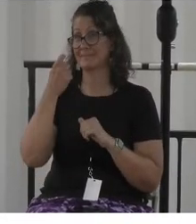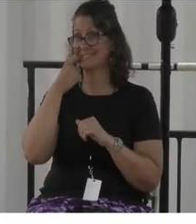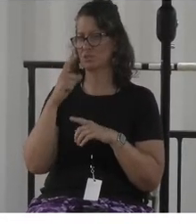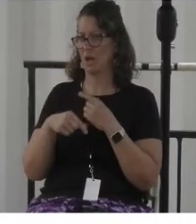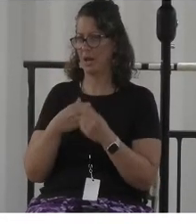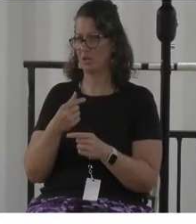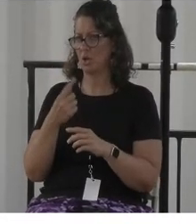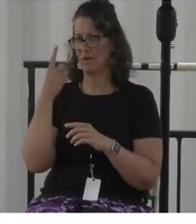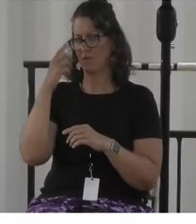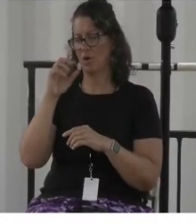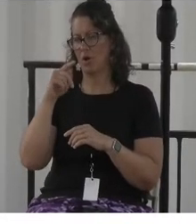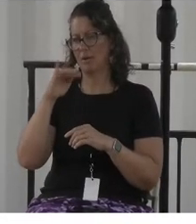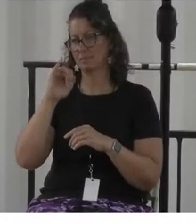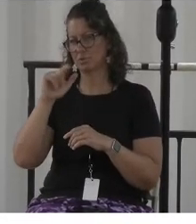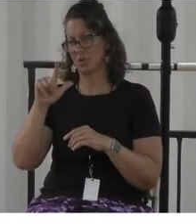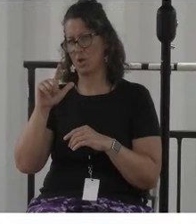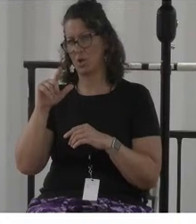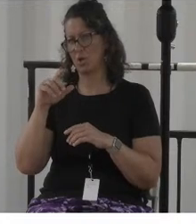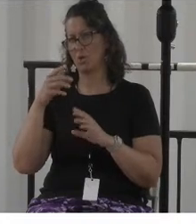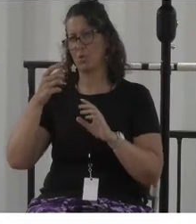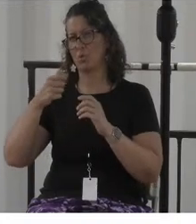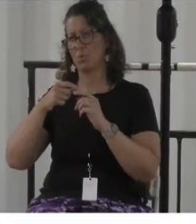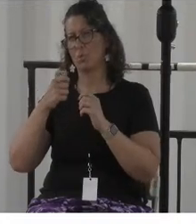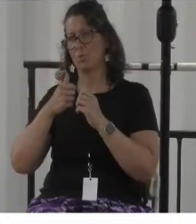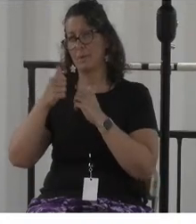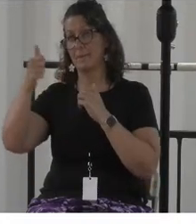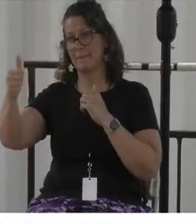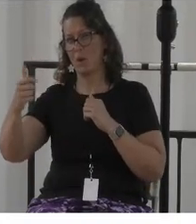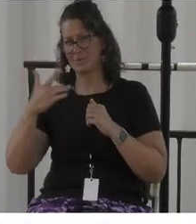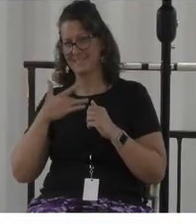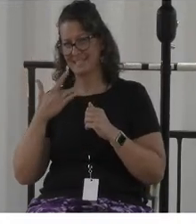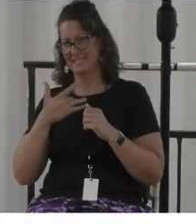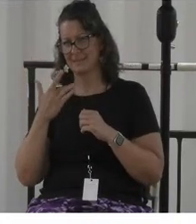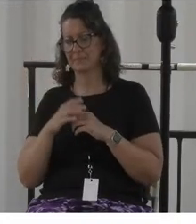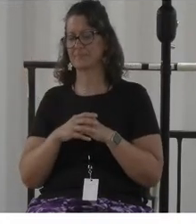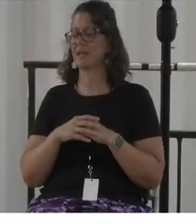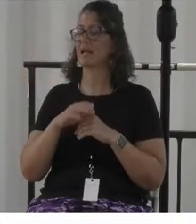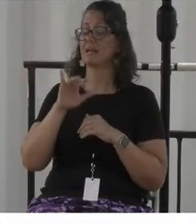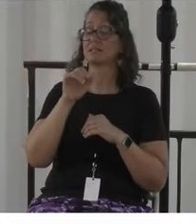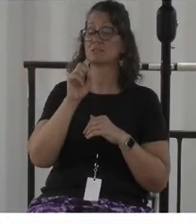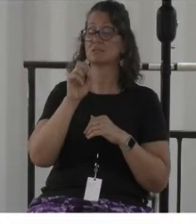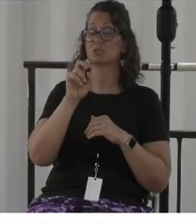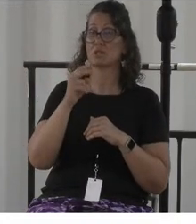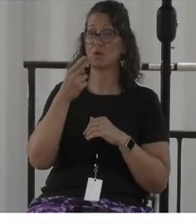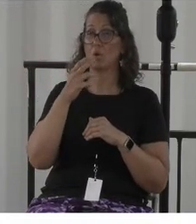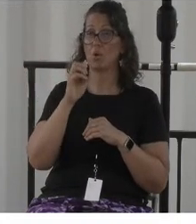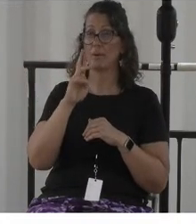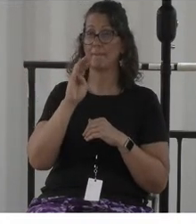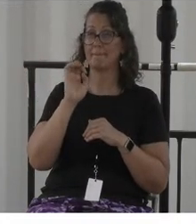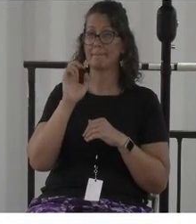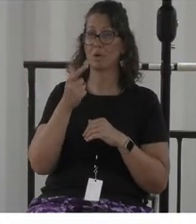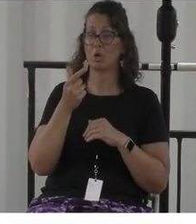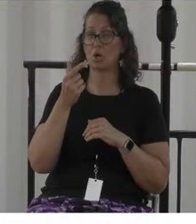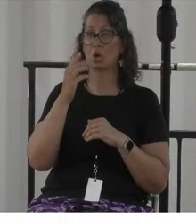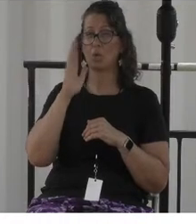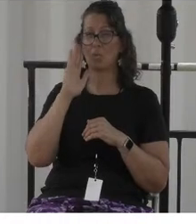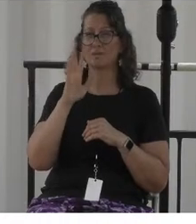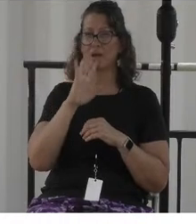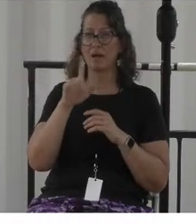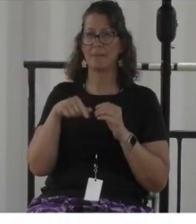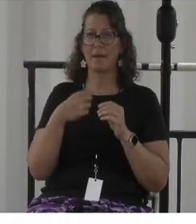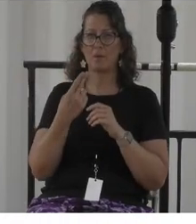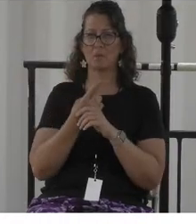of optical remote sensing. And then we have Jason Holmberg, and Jason's going to talk to us about WildMe and the use of